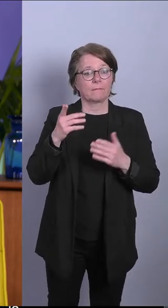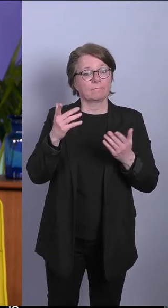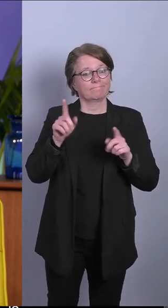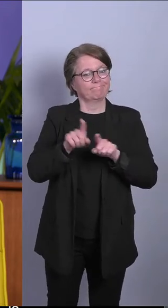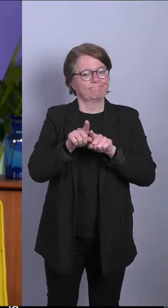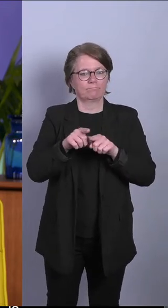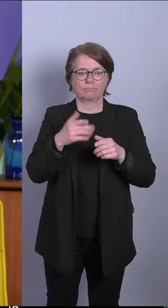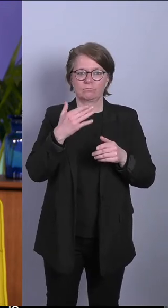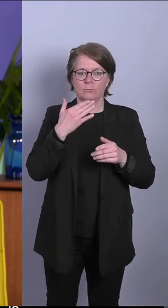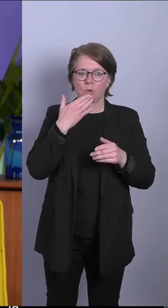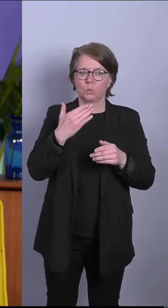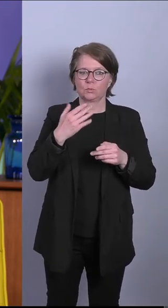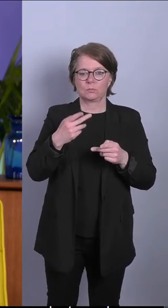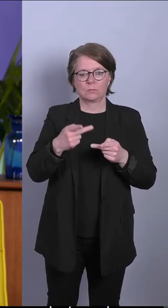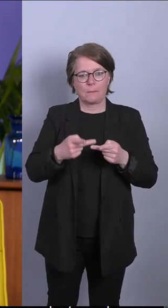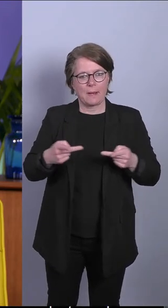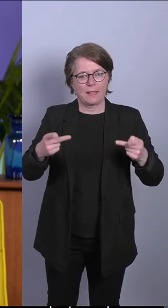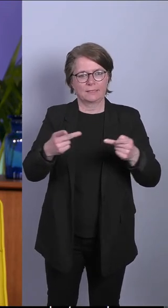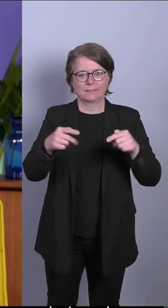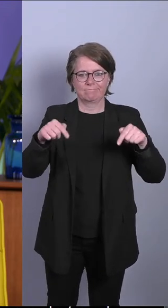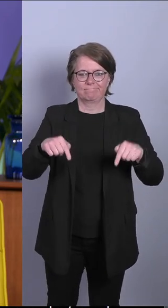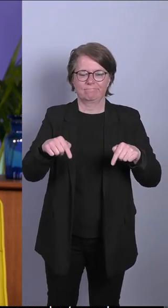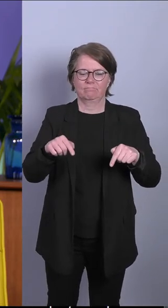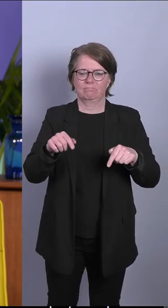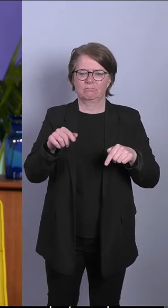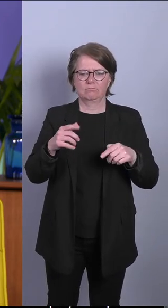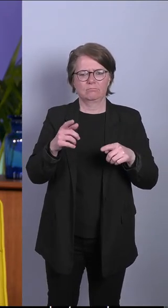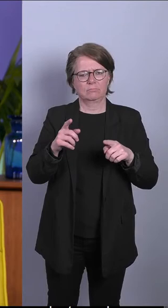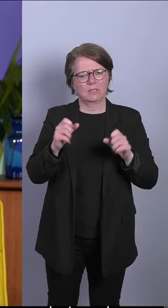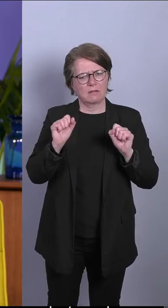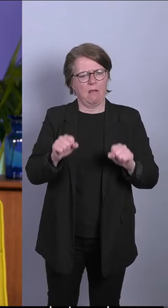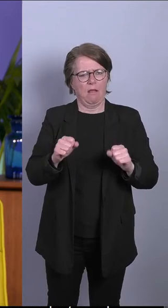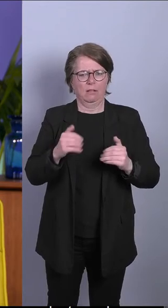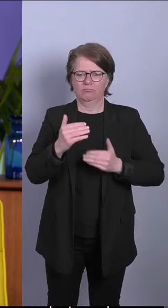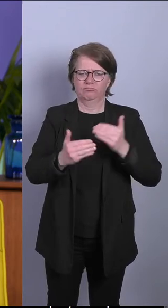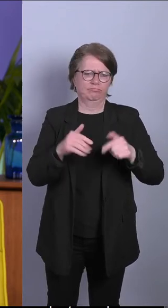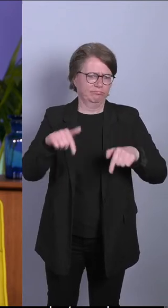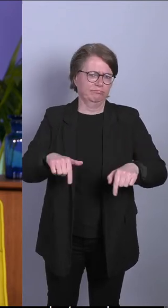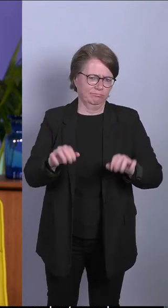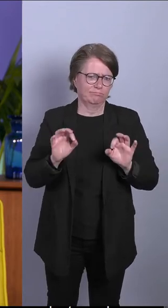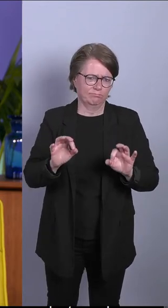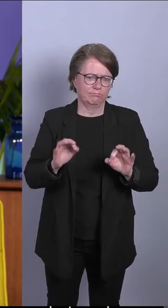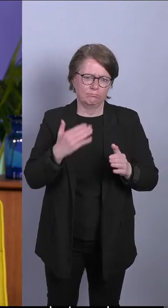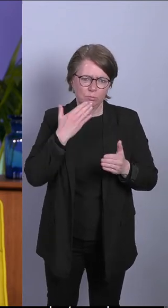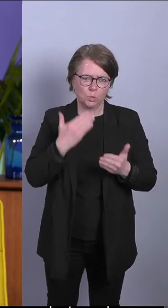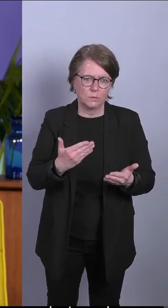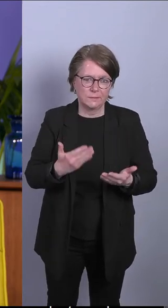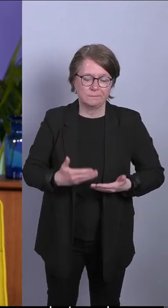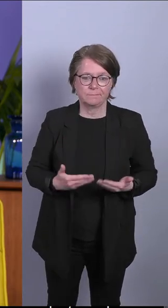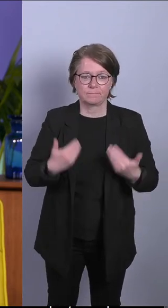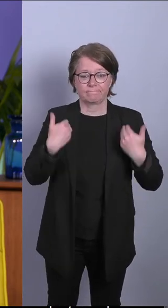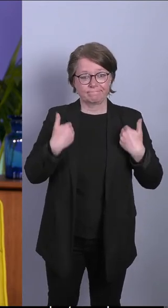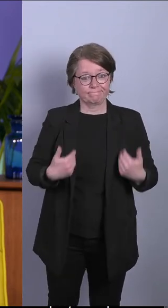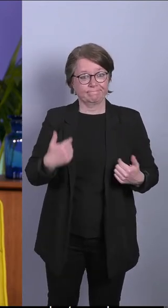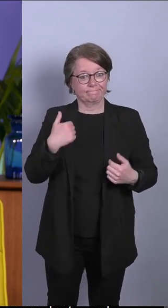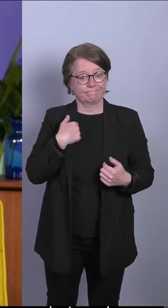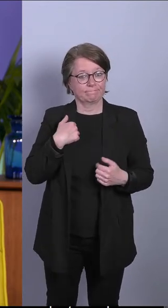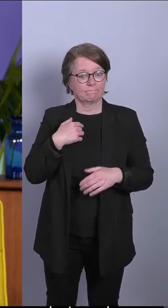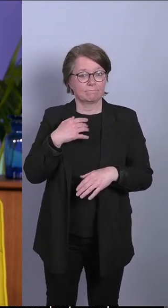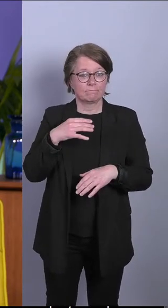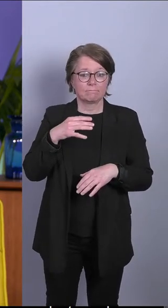I would just want to say that being volunteers, once you come to Berlin, you will be witnessing 7,000 athletes